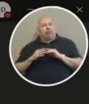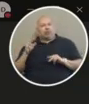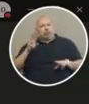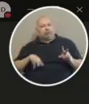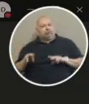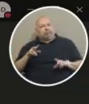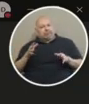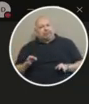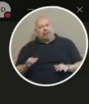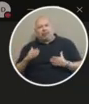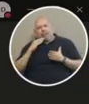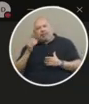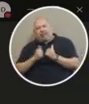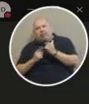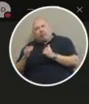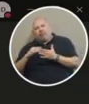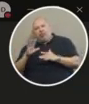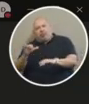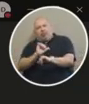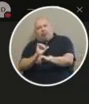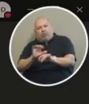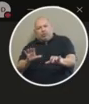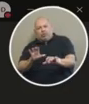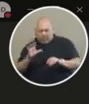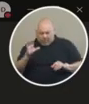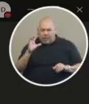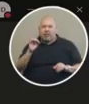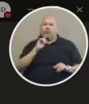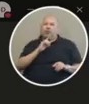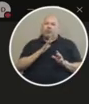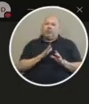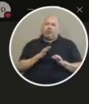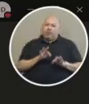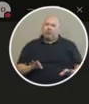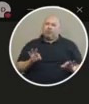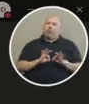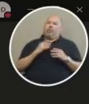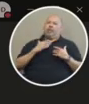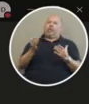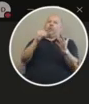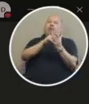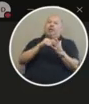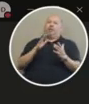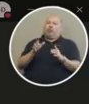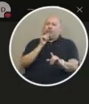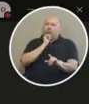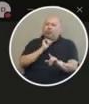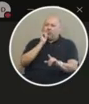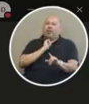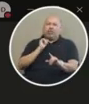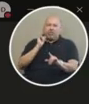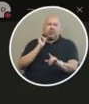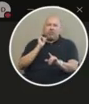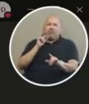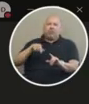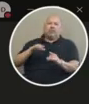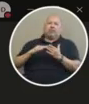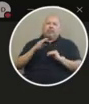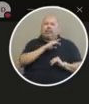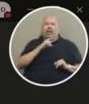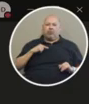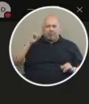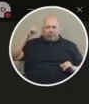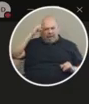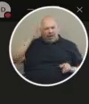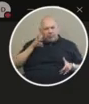too. I really want to thank everybody for all the work that you're doing. It's really important, and thank you again for the patience from the City Council and the